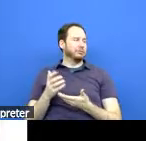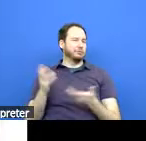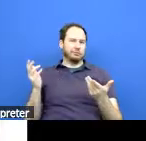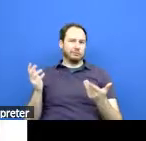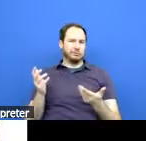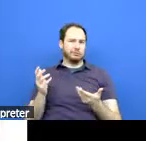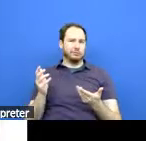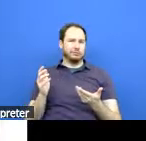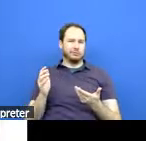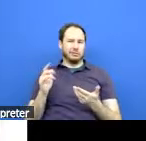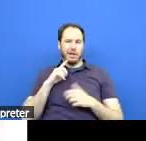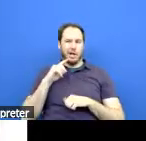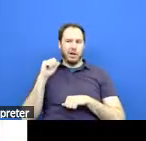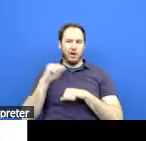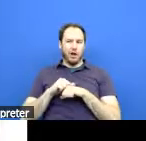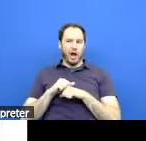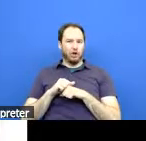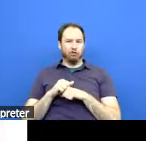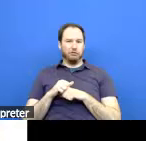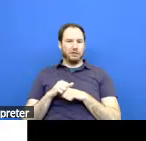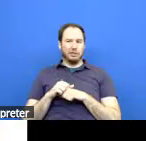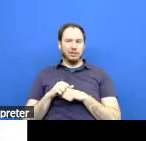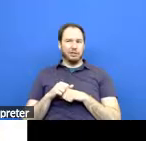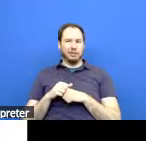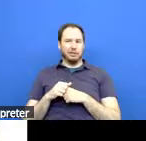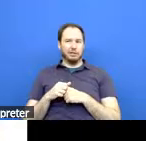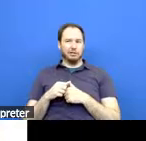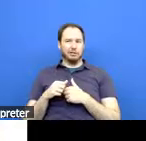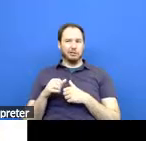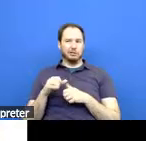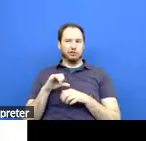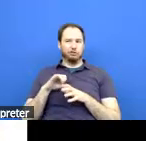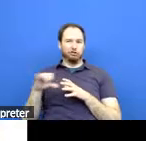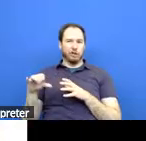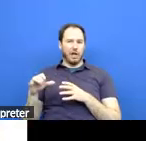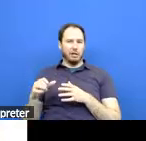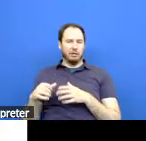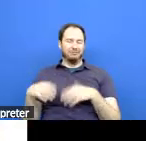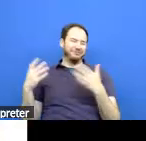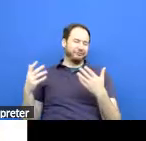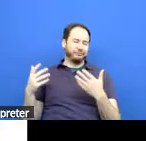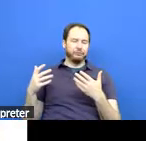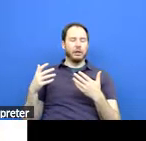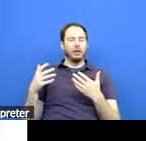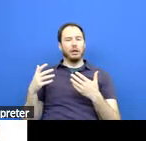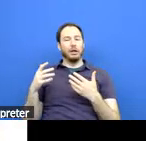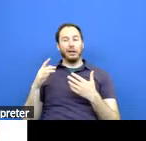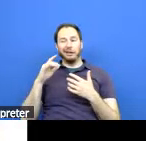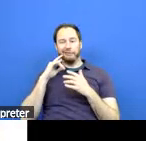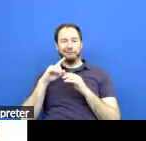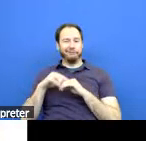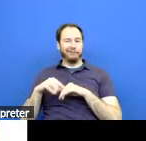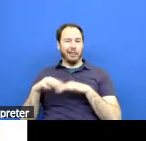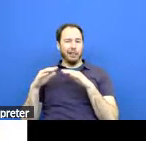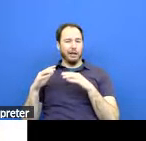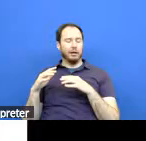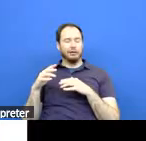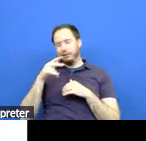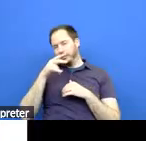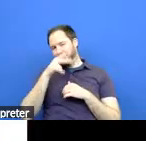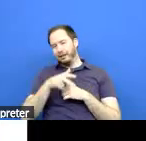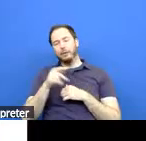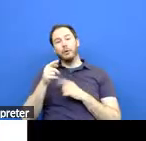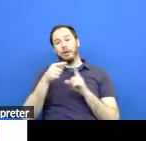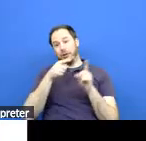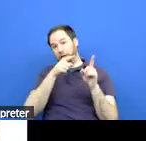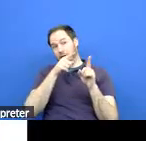It's more like concrete channels, and it can fill up if it backs up a little bit, but the idea is